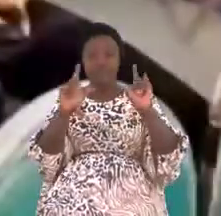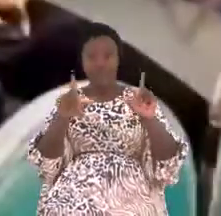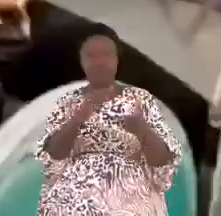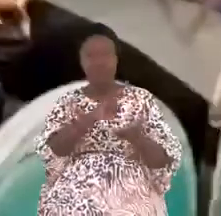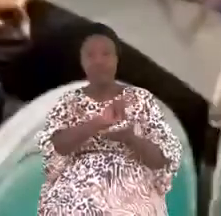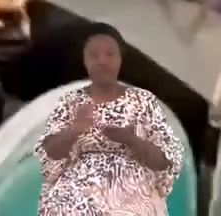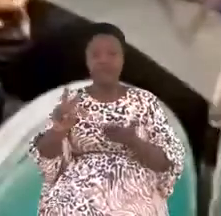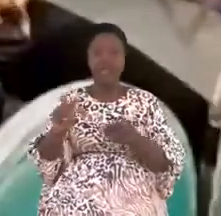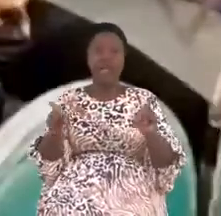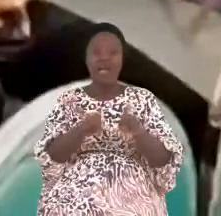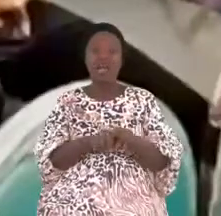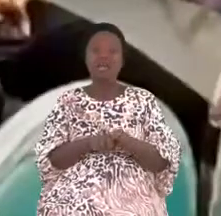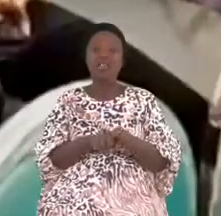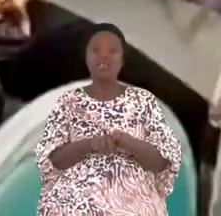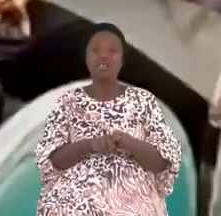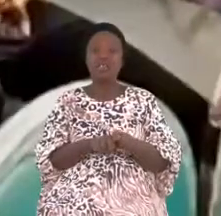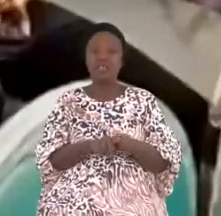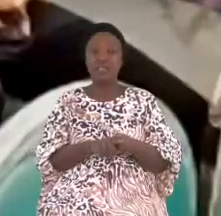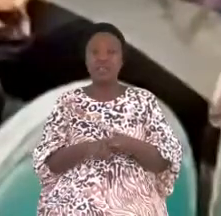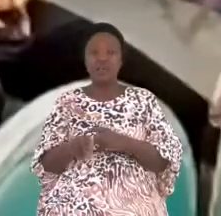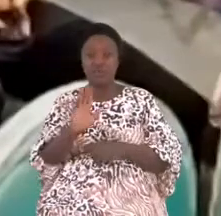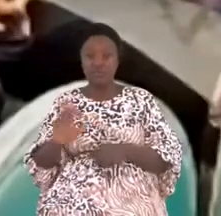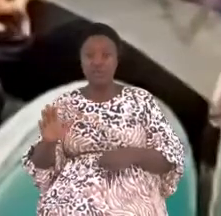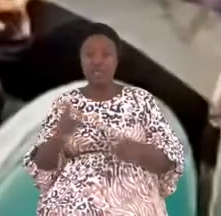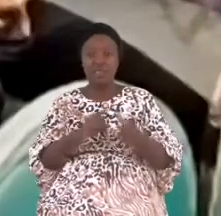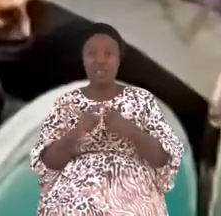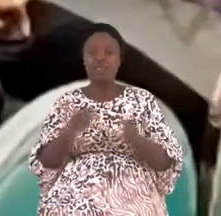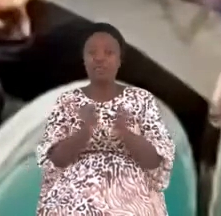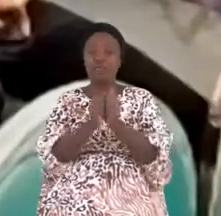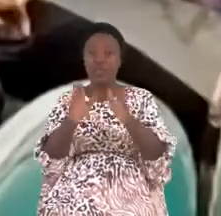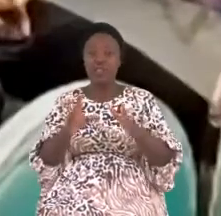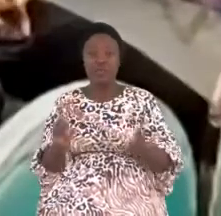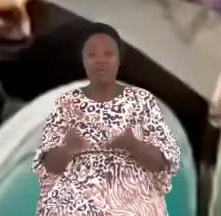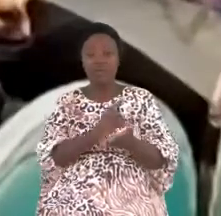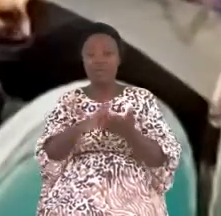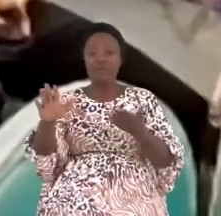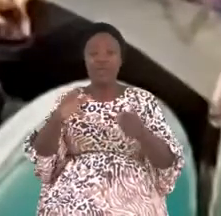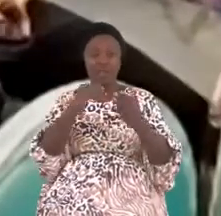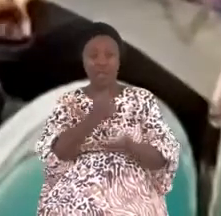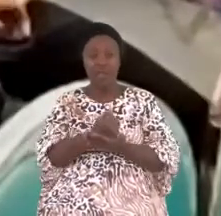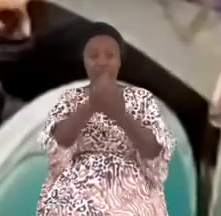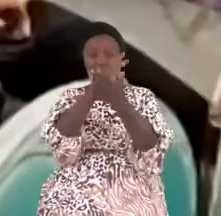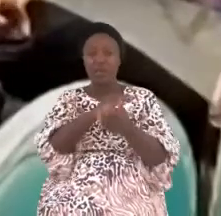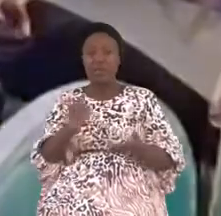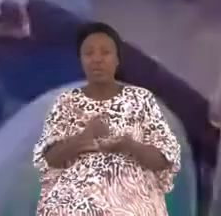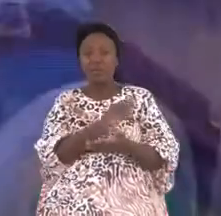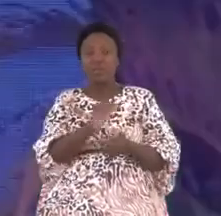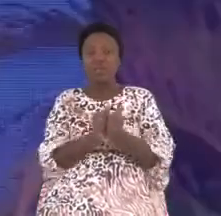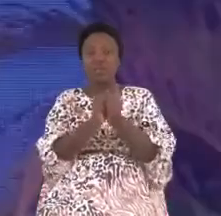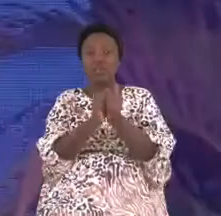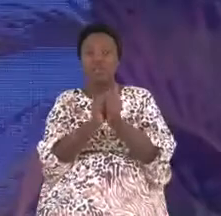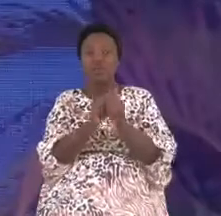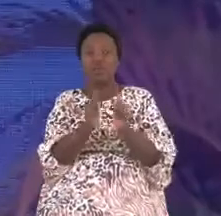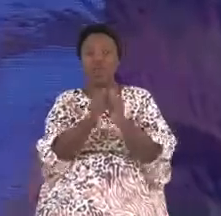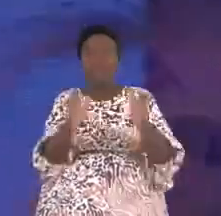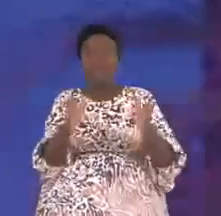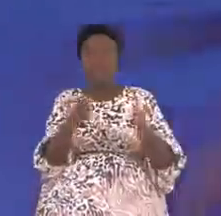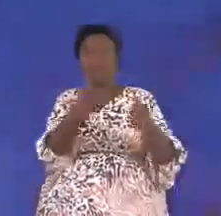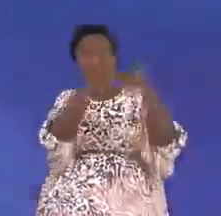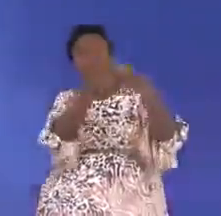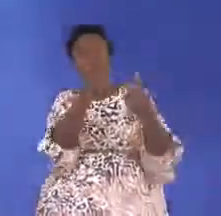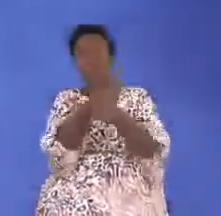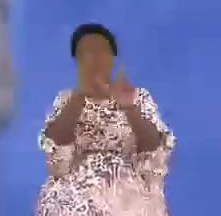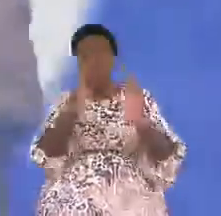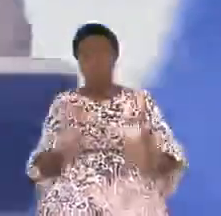without divine help without heavenly power without the heavenly liberator